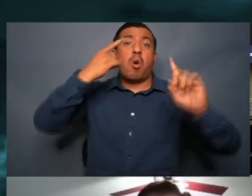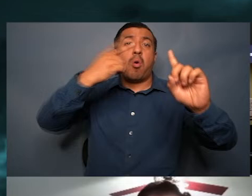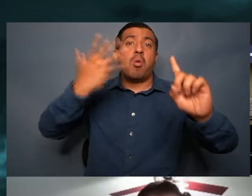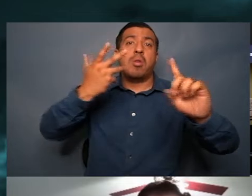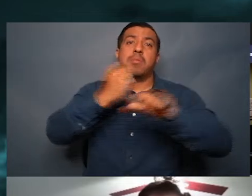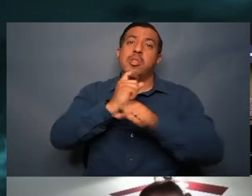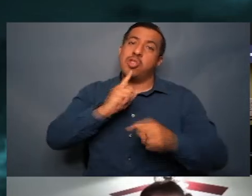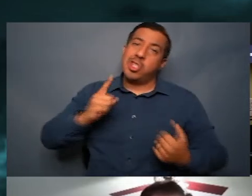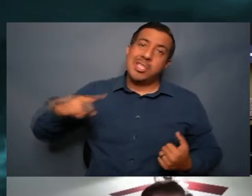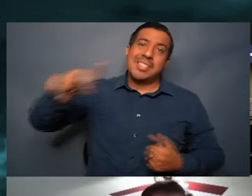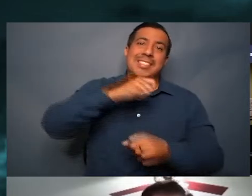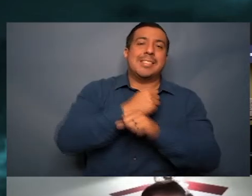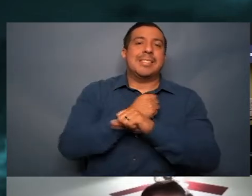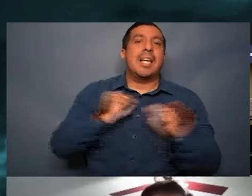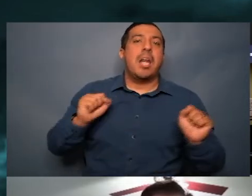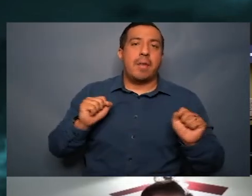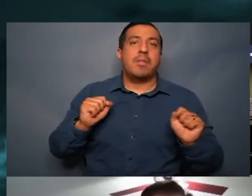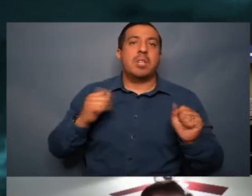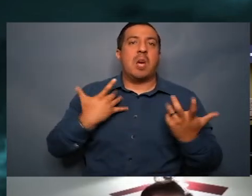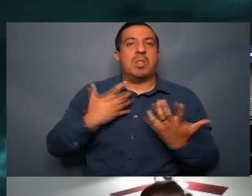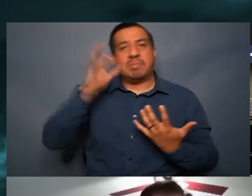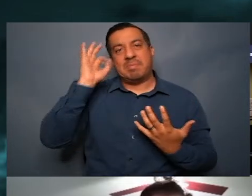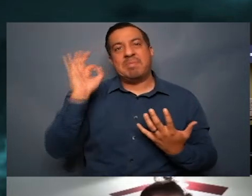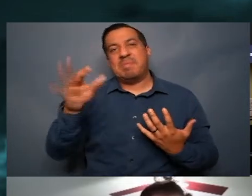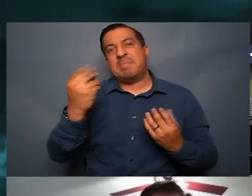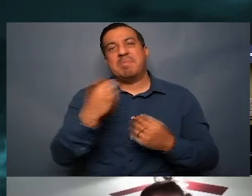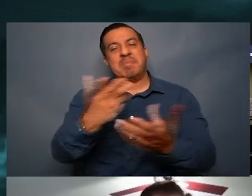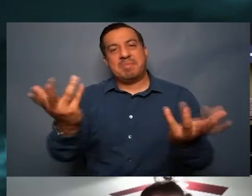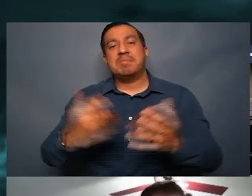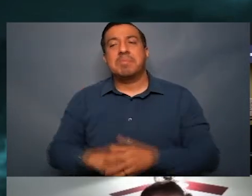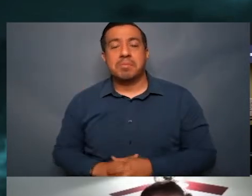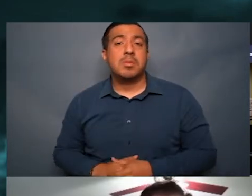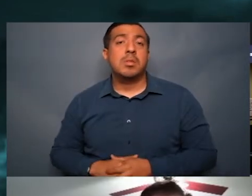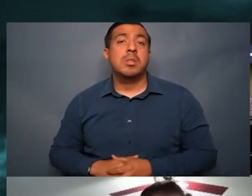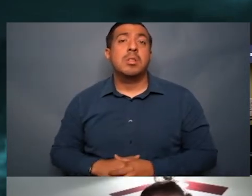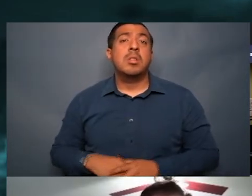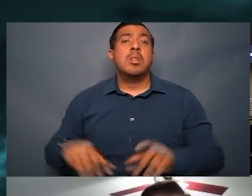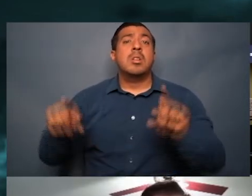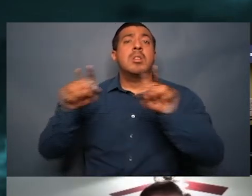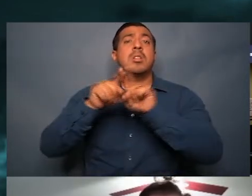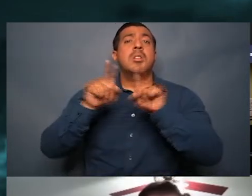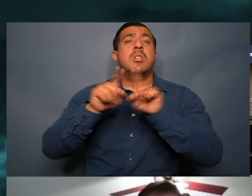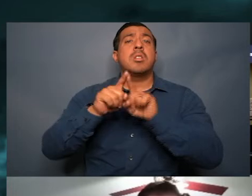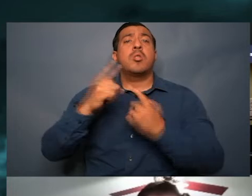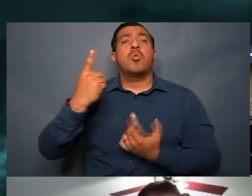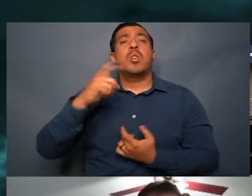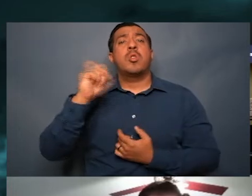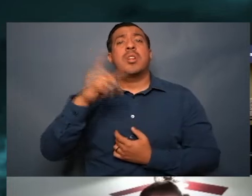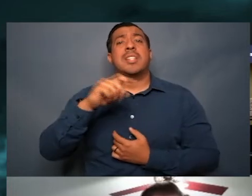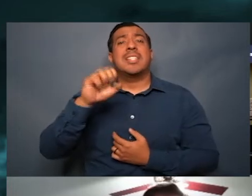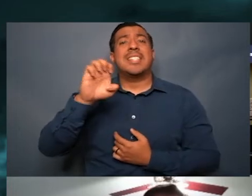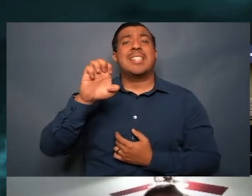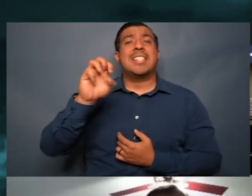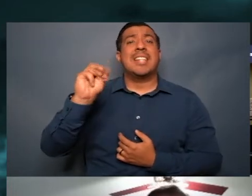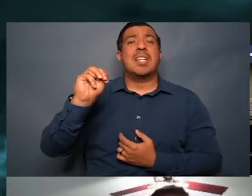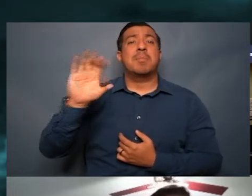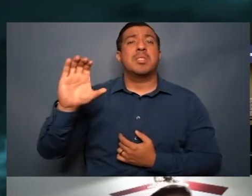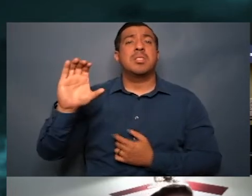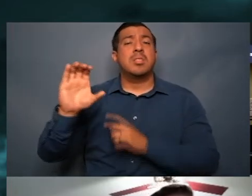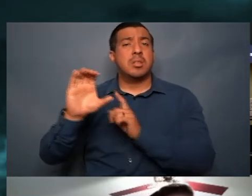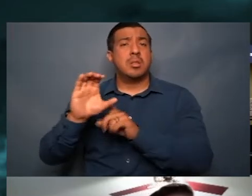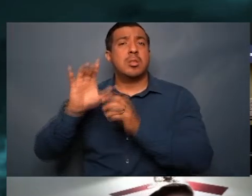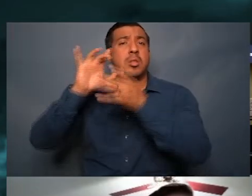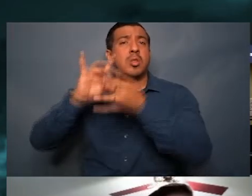everybody safe. So just want to make that comment. We do have a question more for the EMCs related